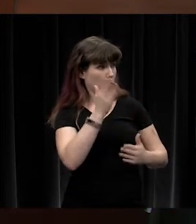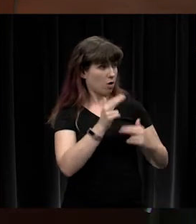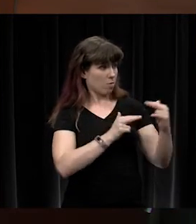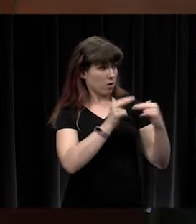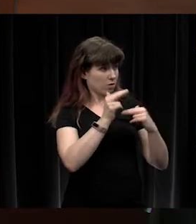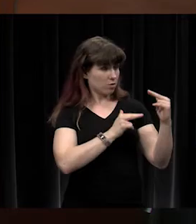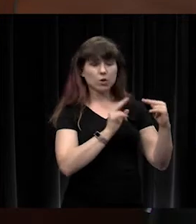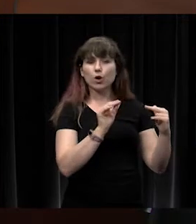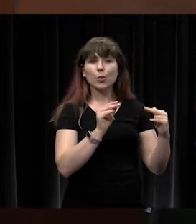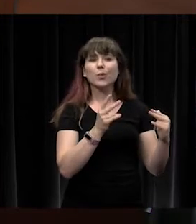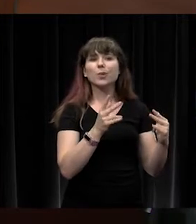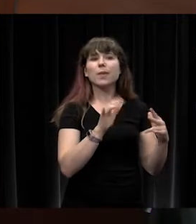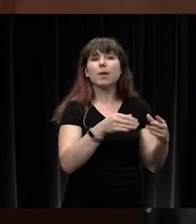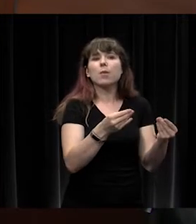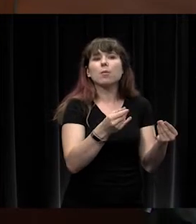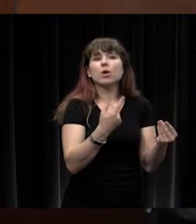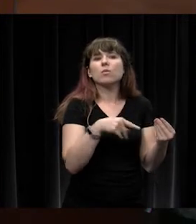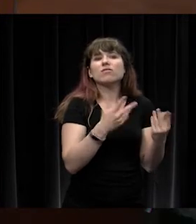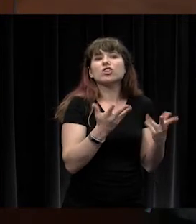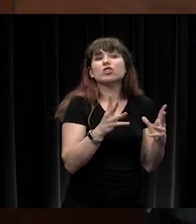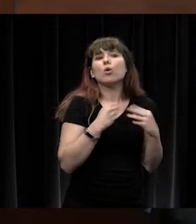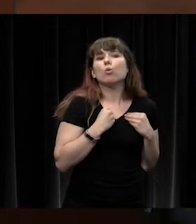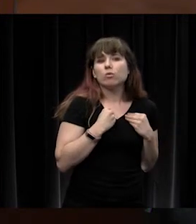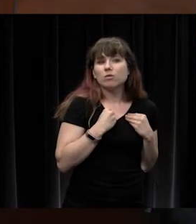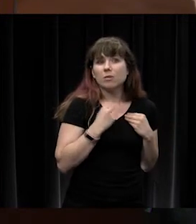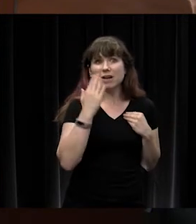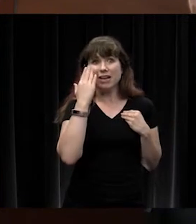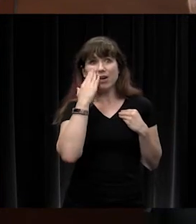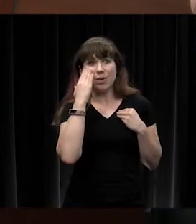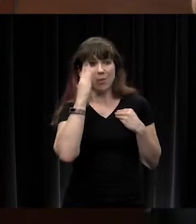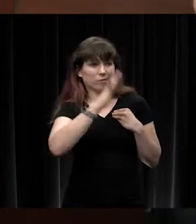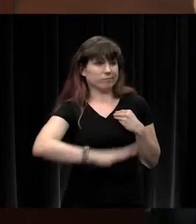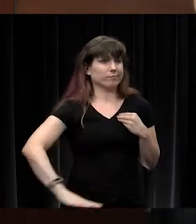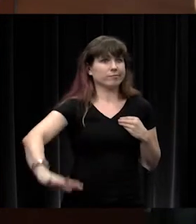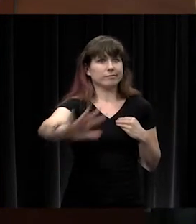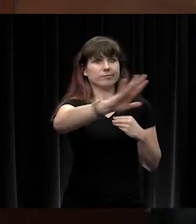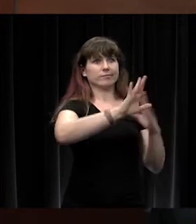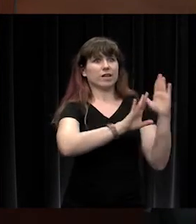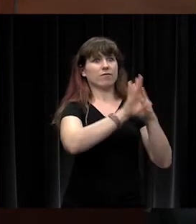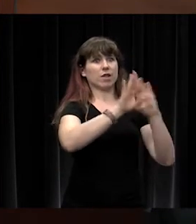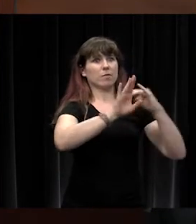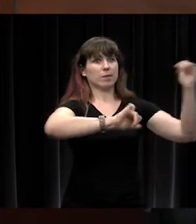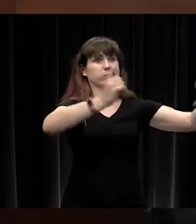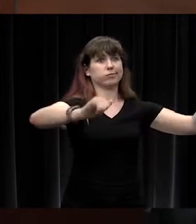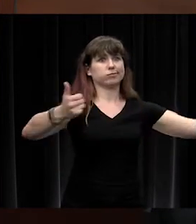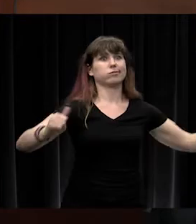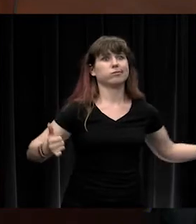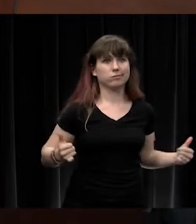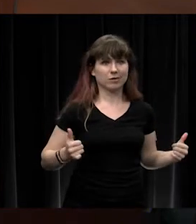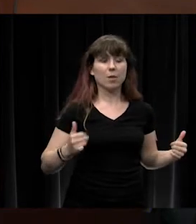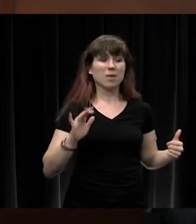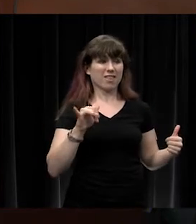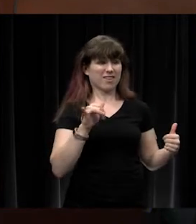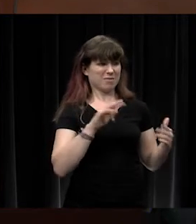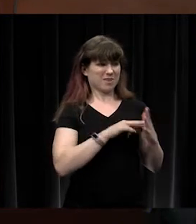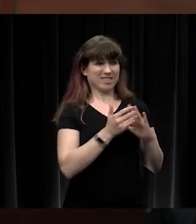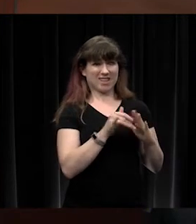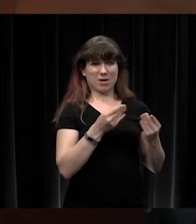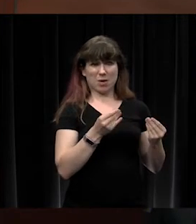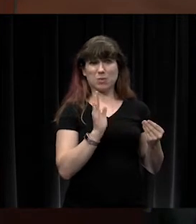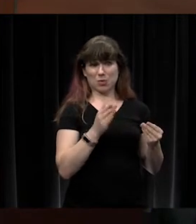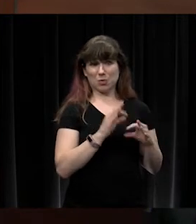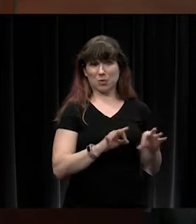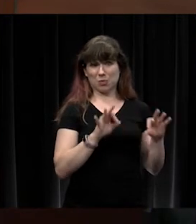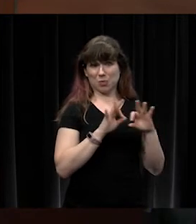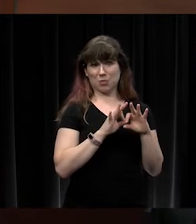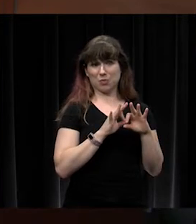We have the property, and because they're developing around it, we need to do this easement at this point, which would help improve the value of the property in the first place. That is